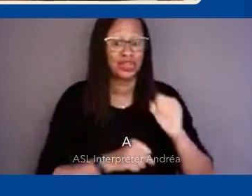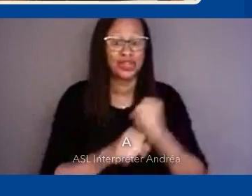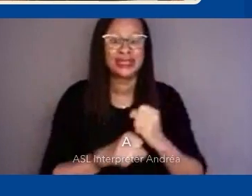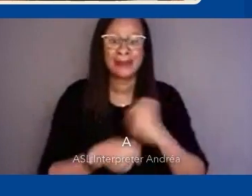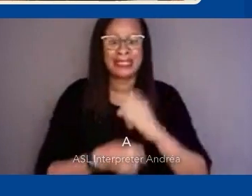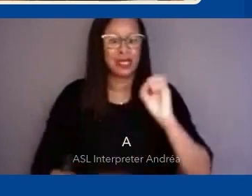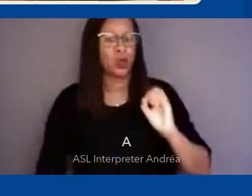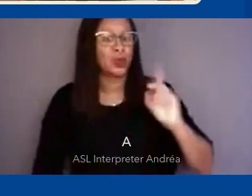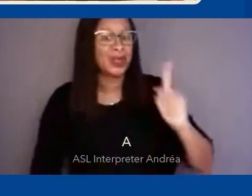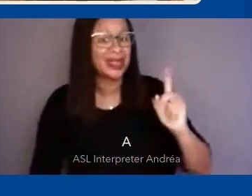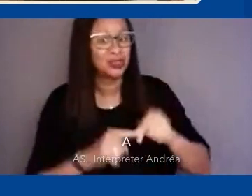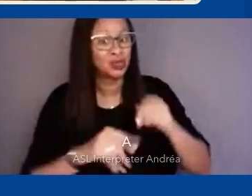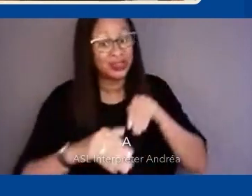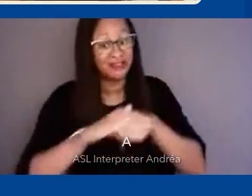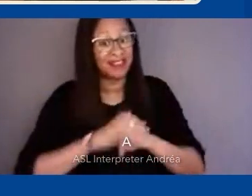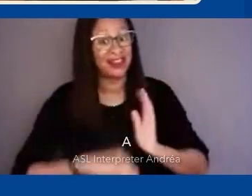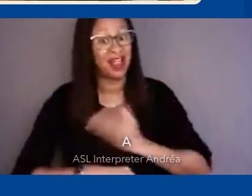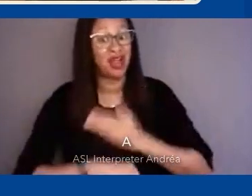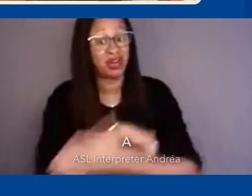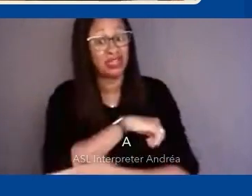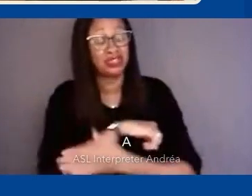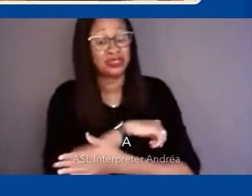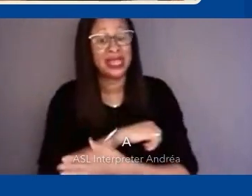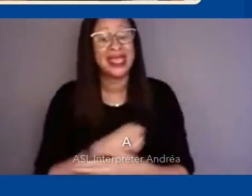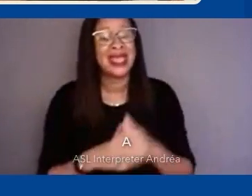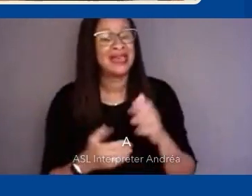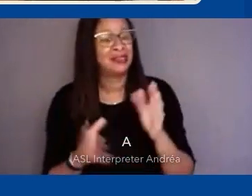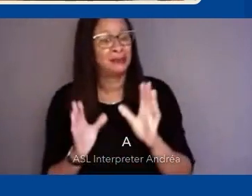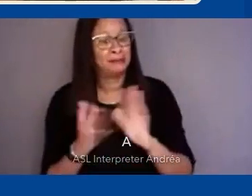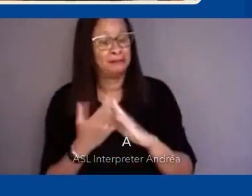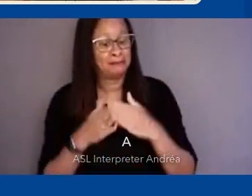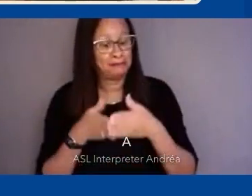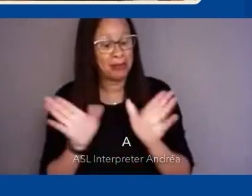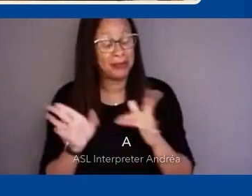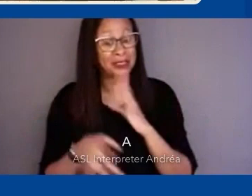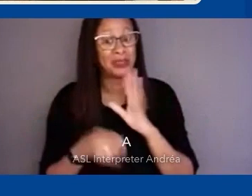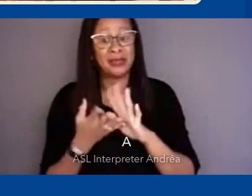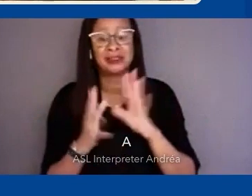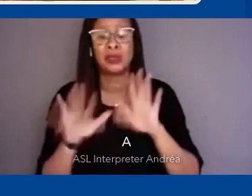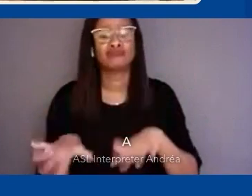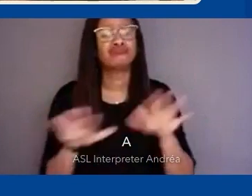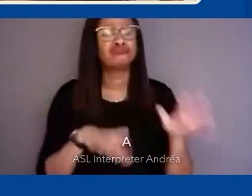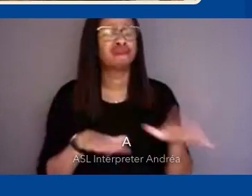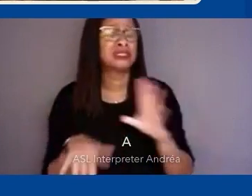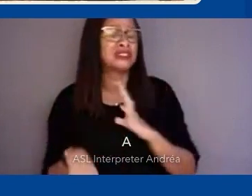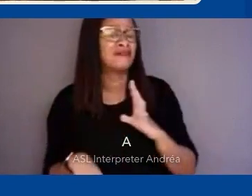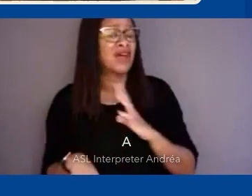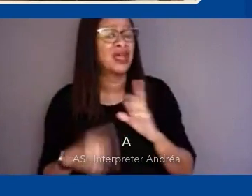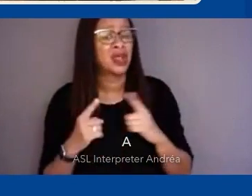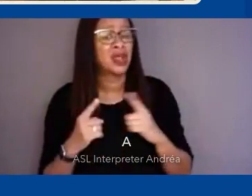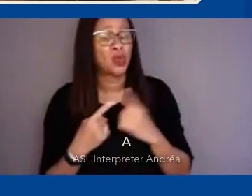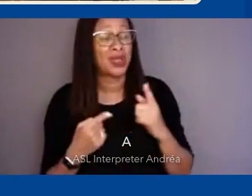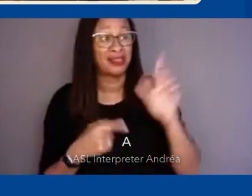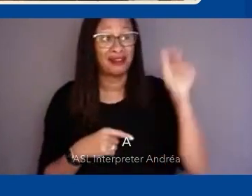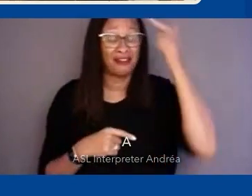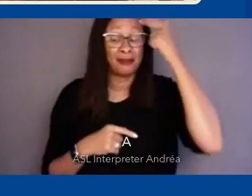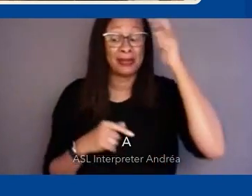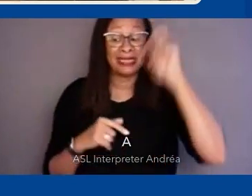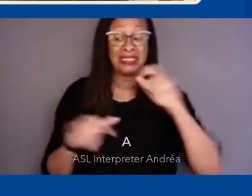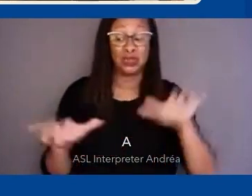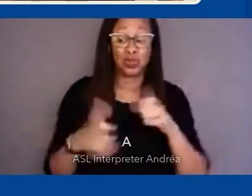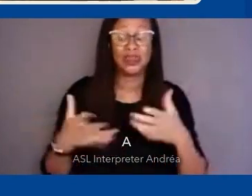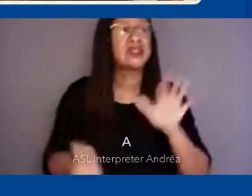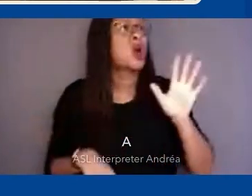in accepting government actions. A lot of what, you know, Sammy was alluding to earlier as well. So we do have this type of